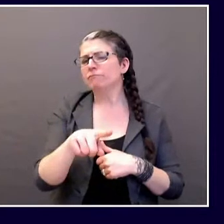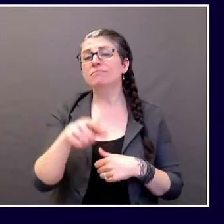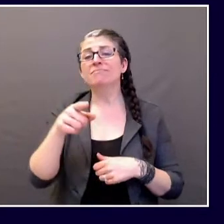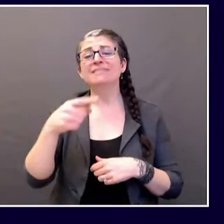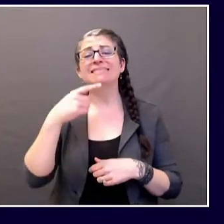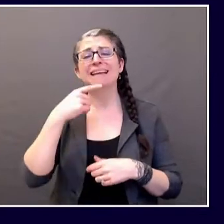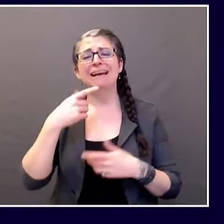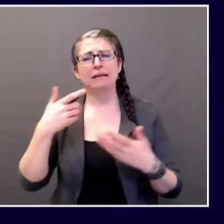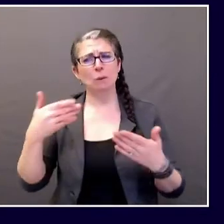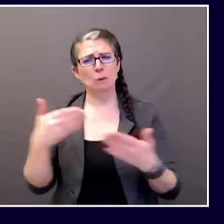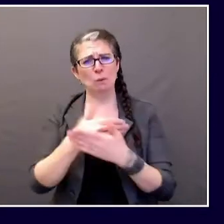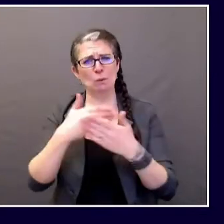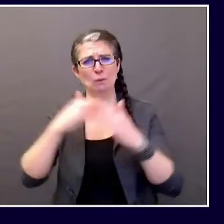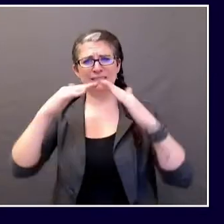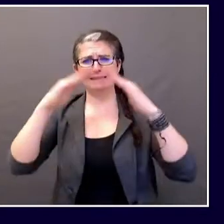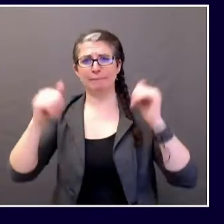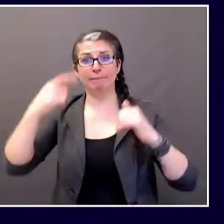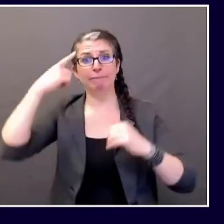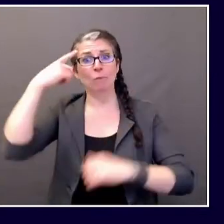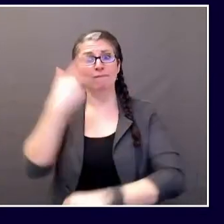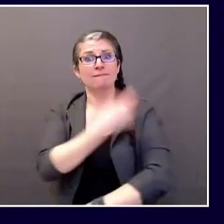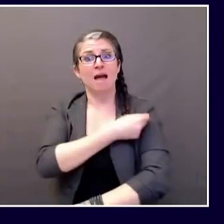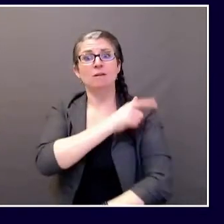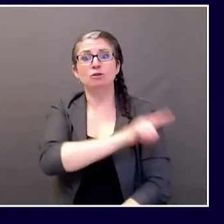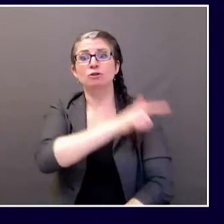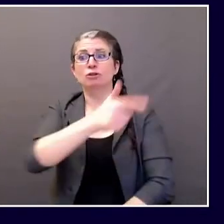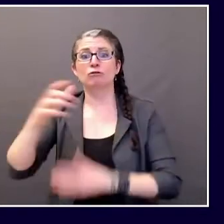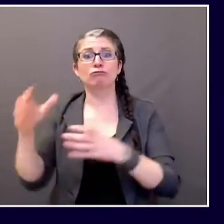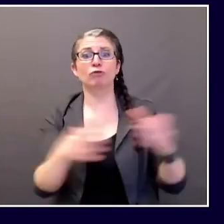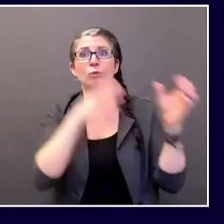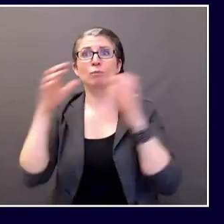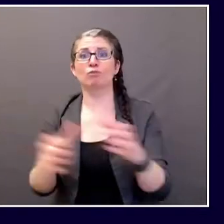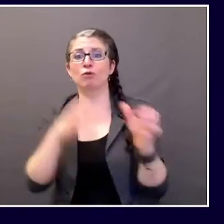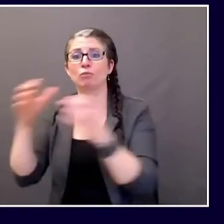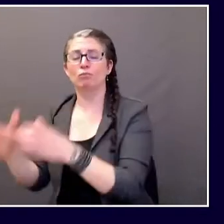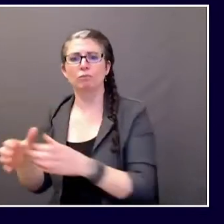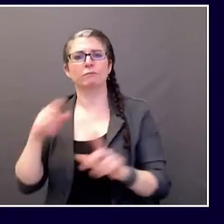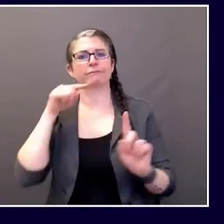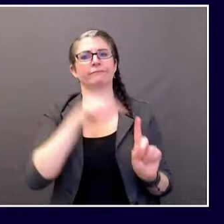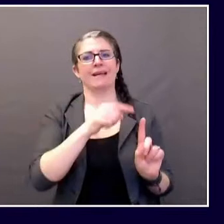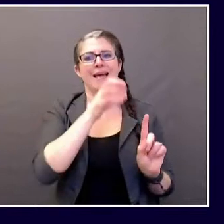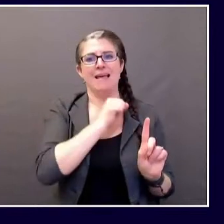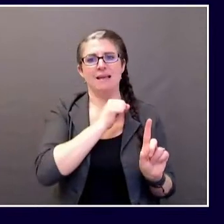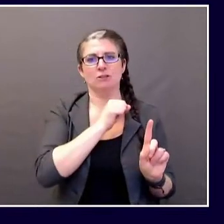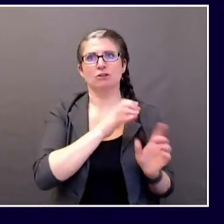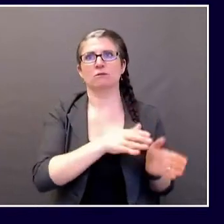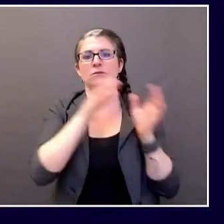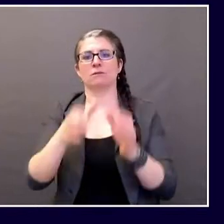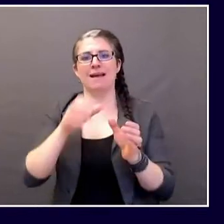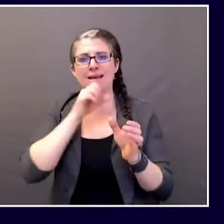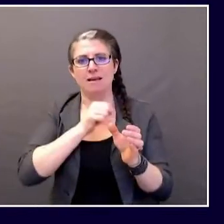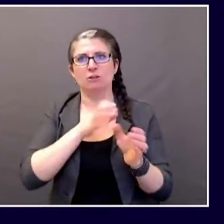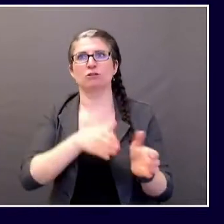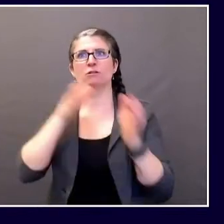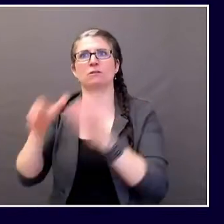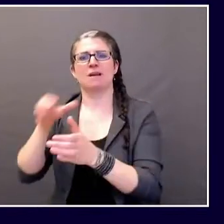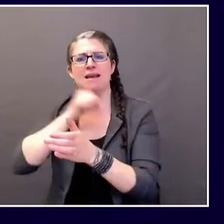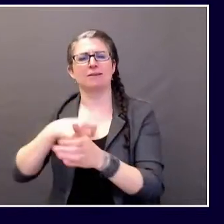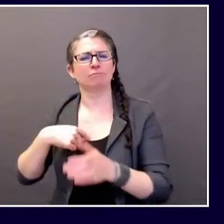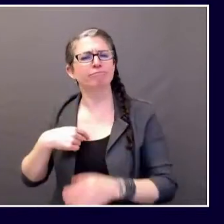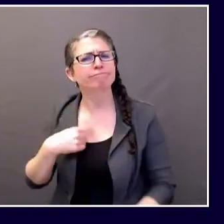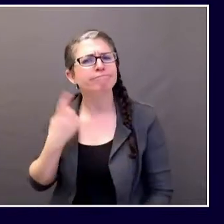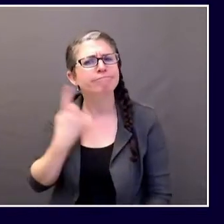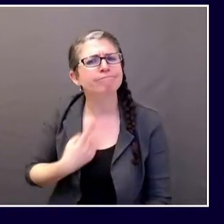I'm sure that you've heard concerns with frontline workers who feel like they have been pushed back even further, teachers,